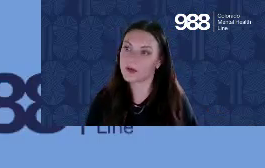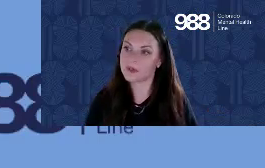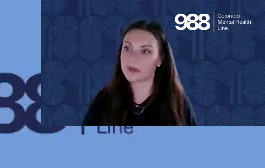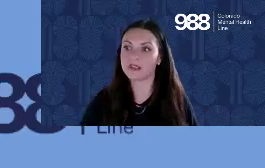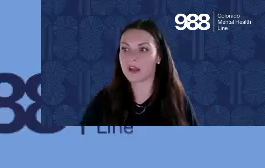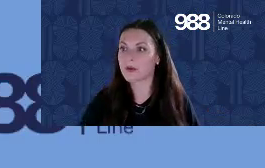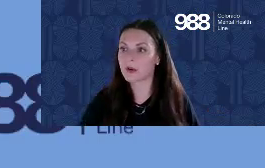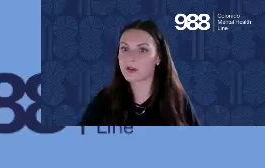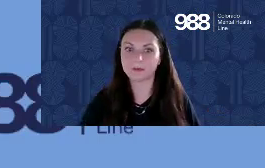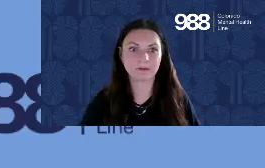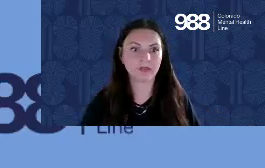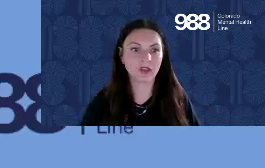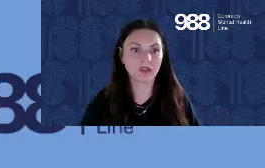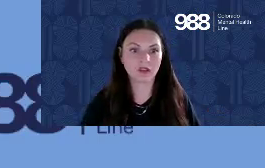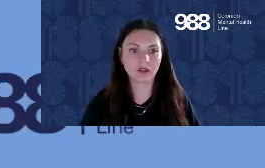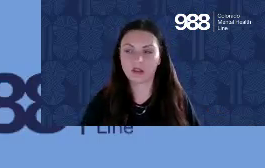previous RMCP staff members.